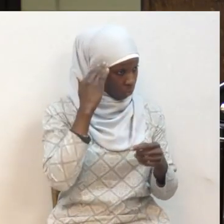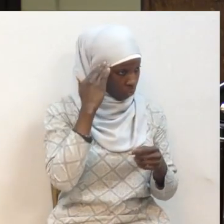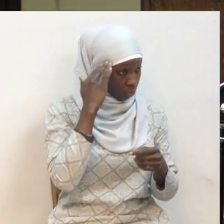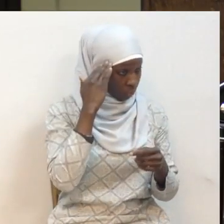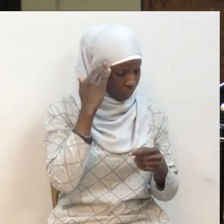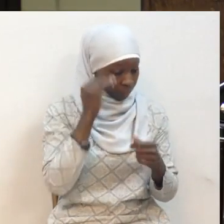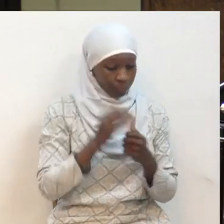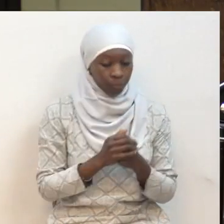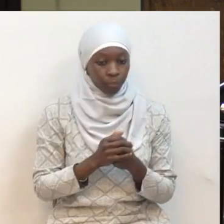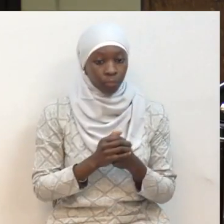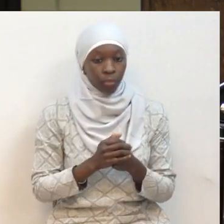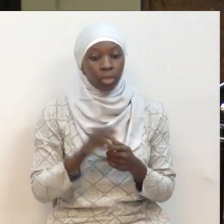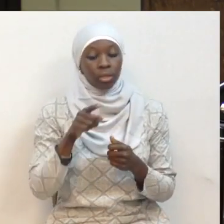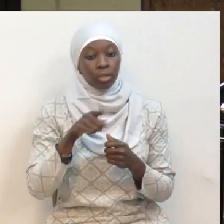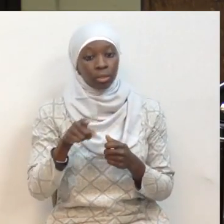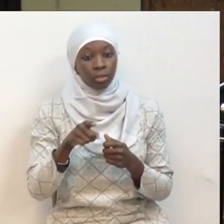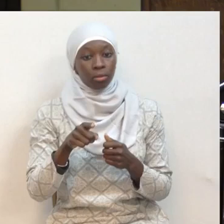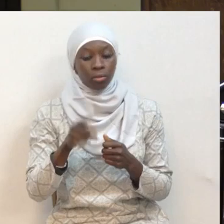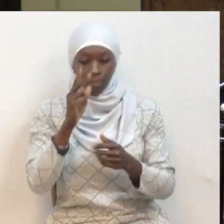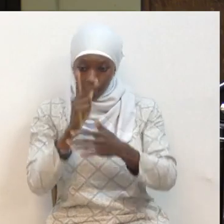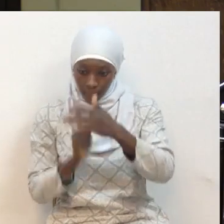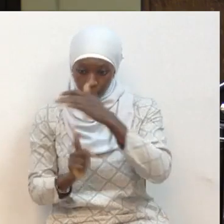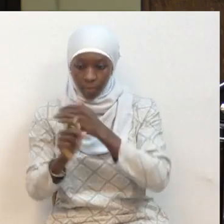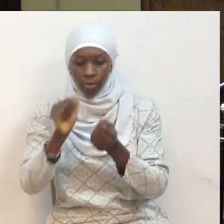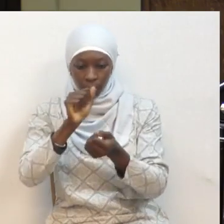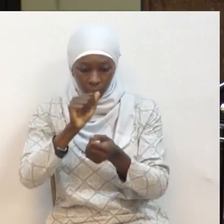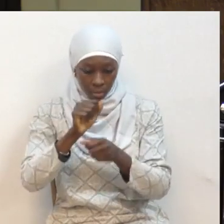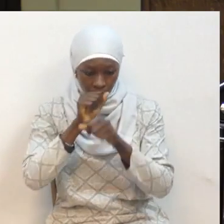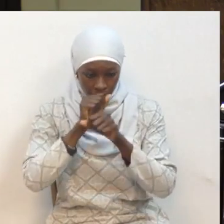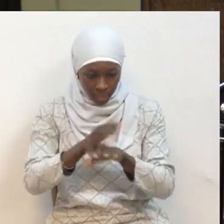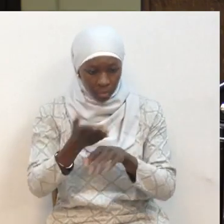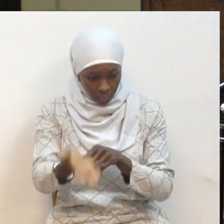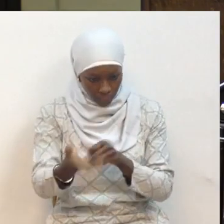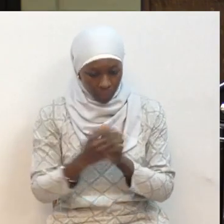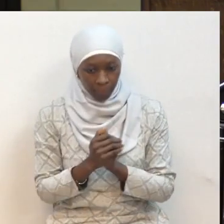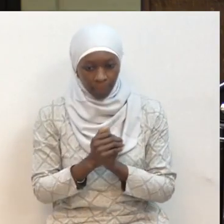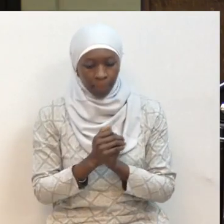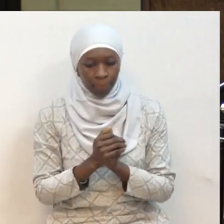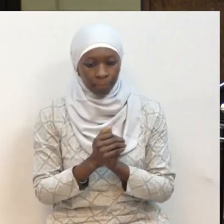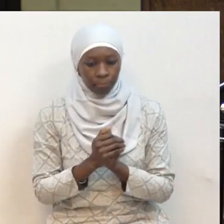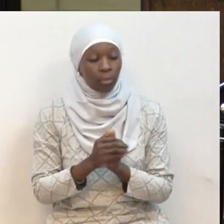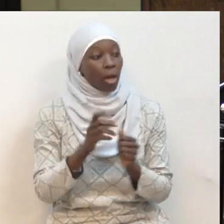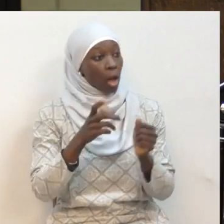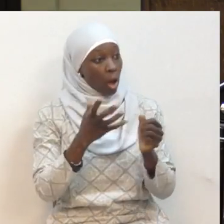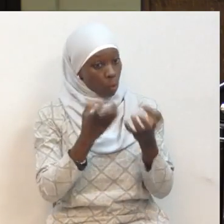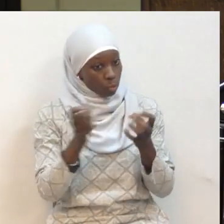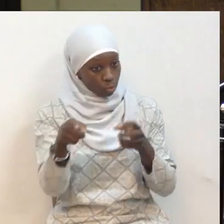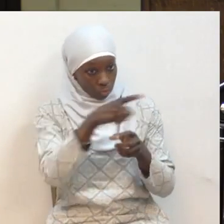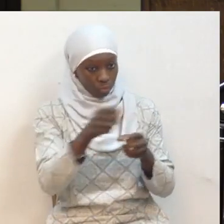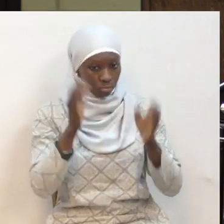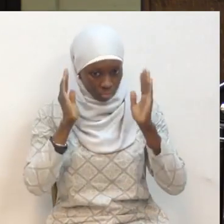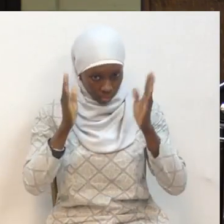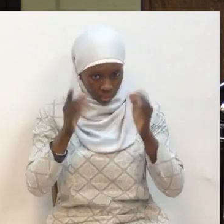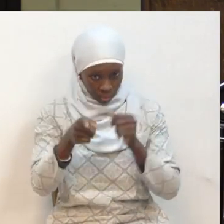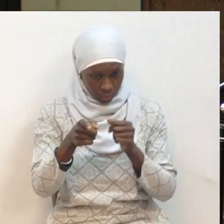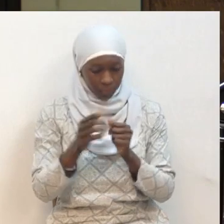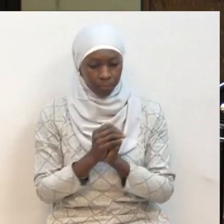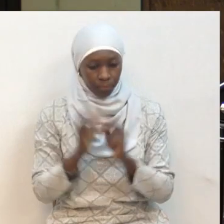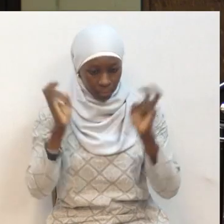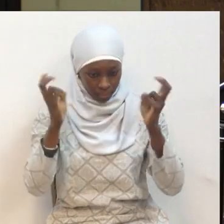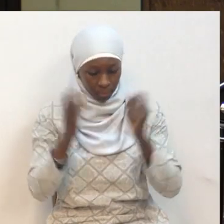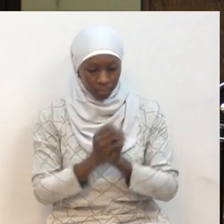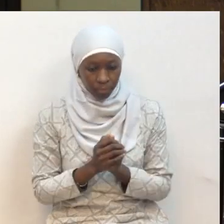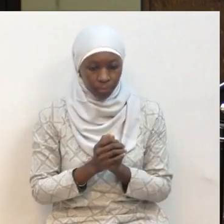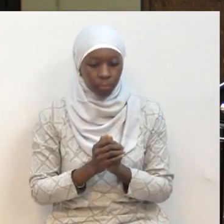fact that the Prophet sallallahu alaihi wasallam, and I want you to pay attention to this statement, the Prophet sallallahu